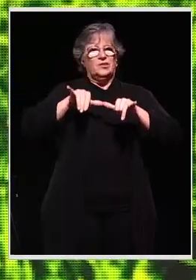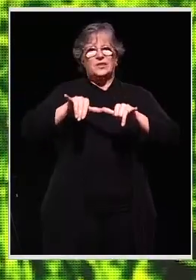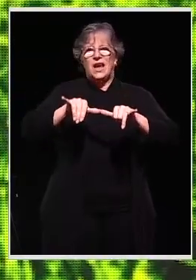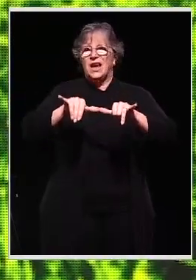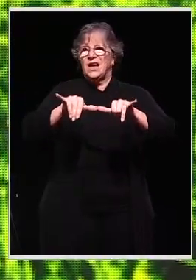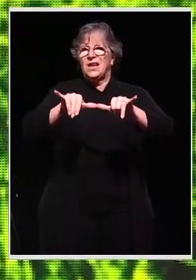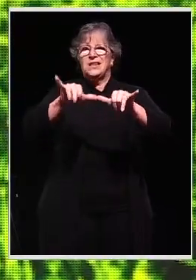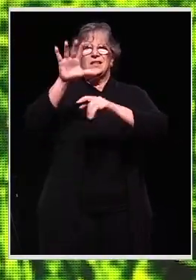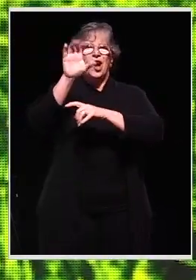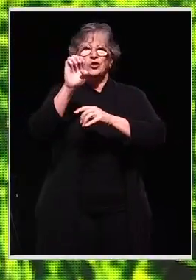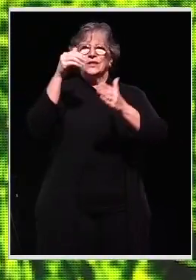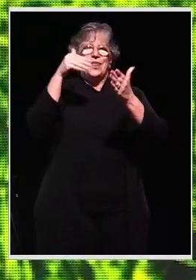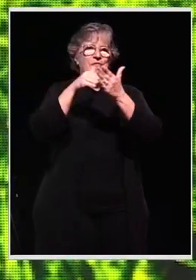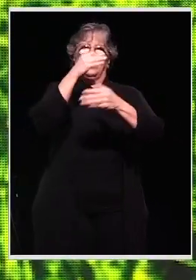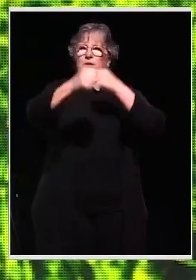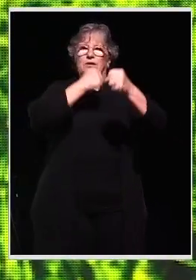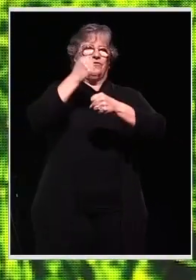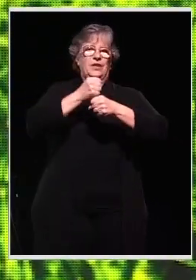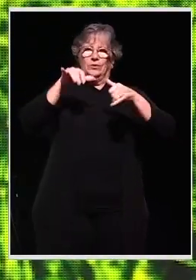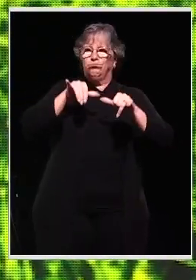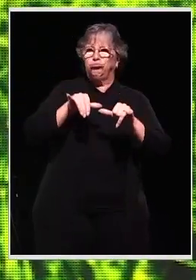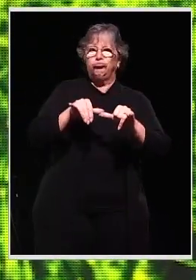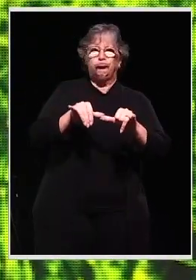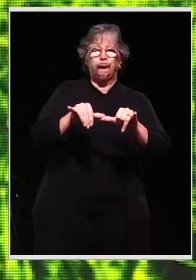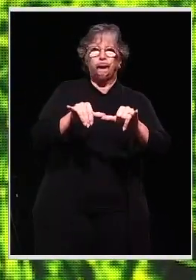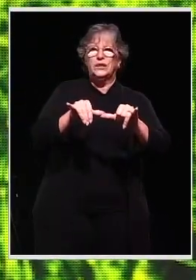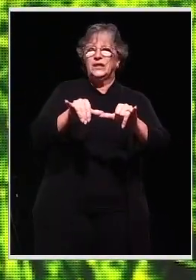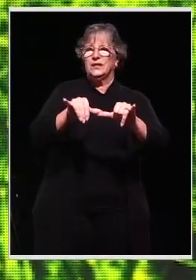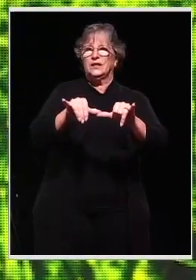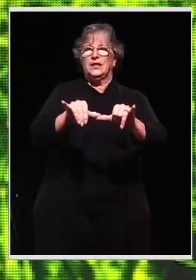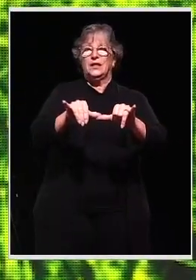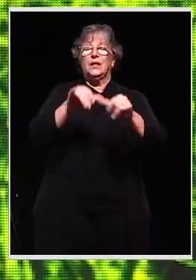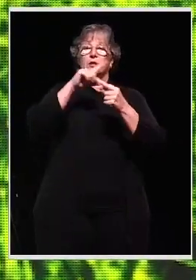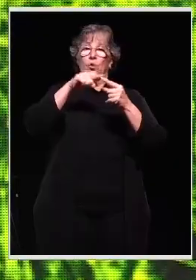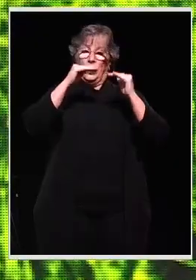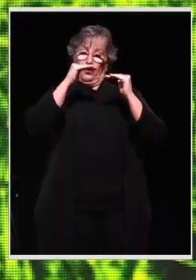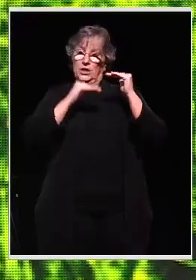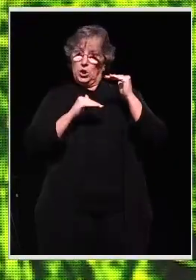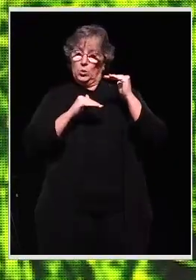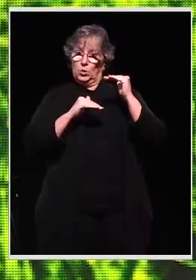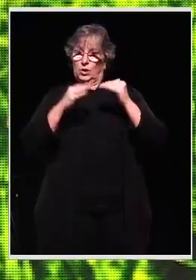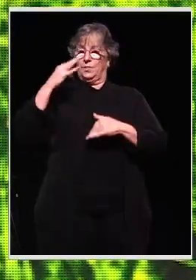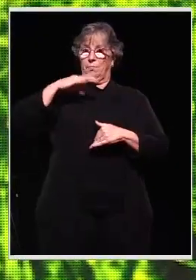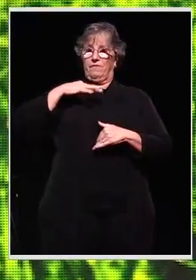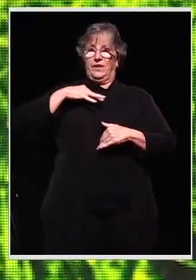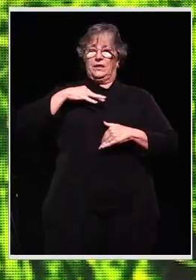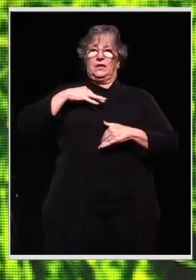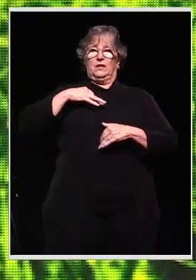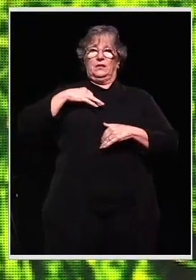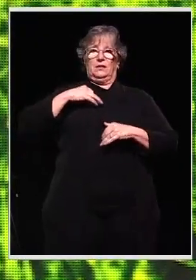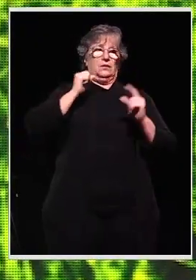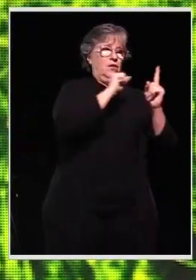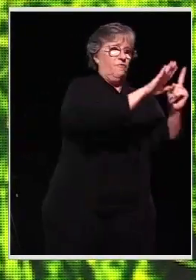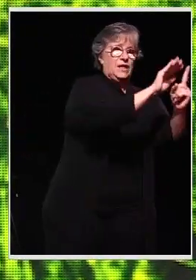hundreds of years, if not thousands of years through the system. And so when you reduce CO2, the benefits are widely distributed, and it takes a while